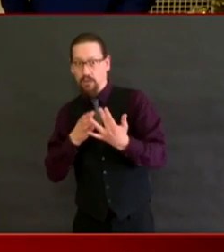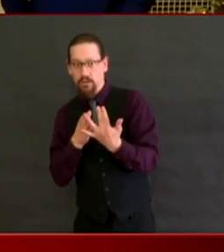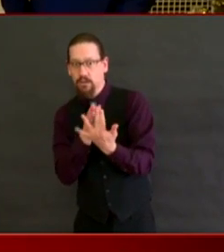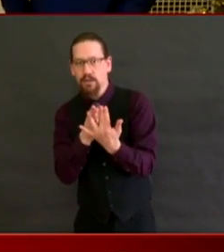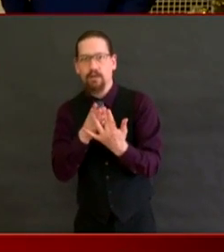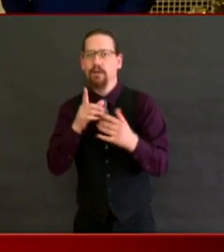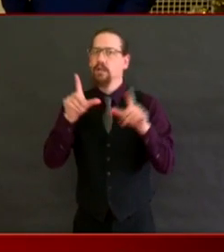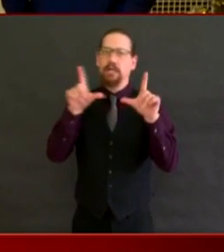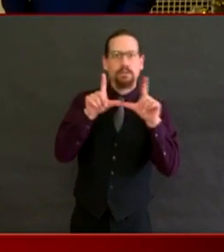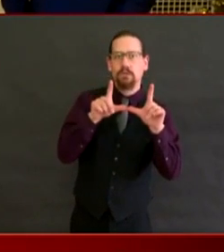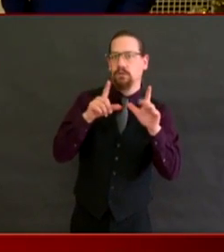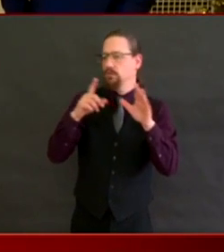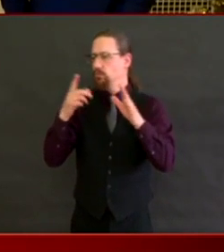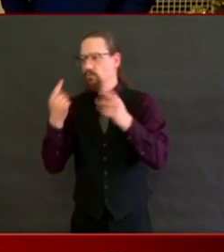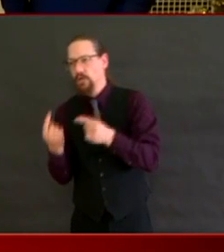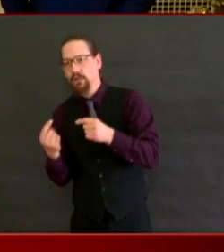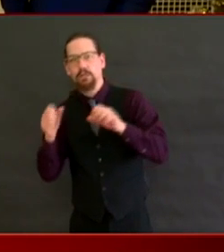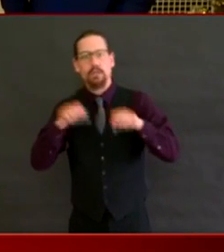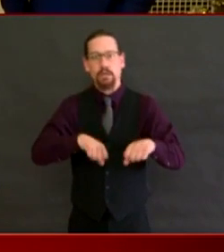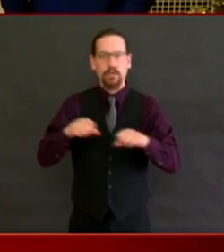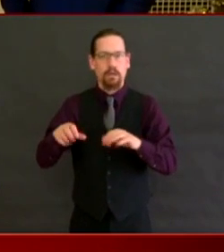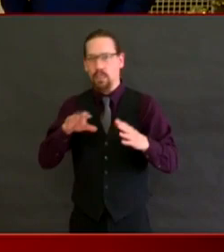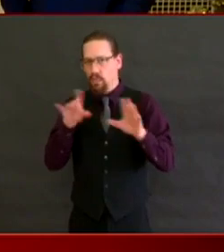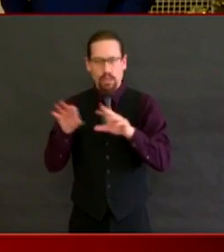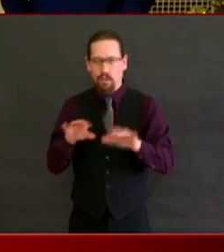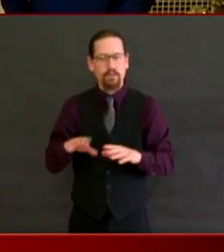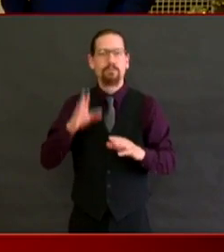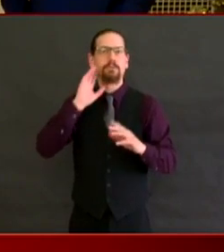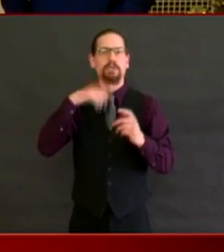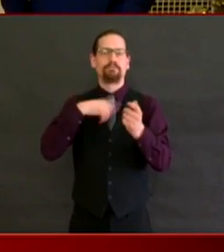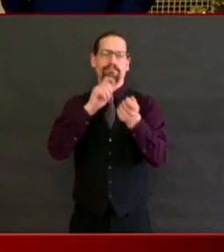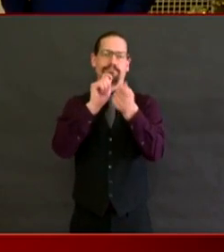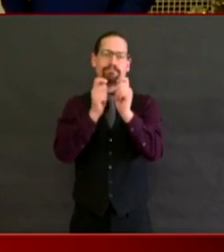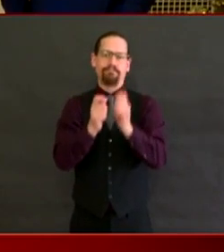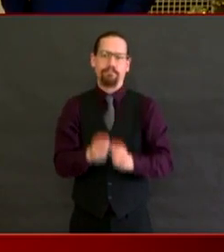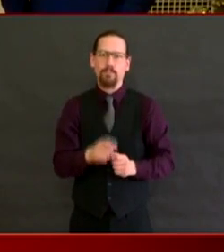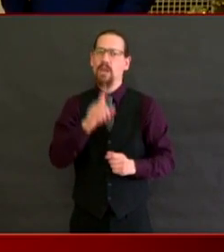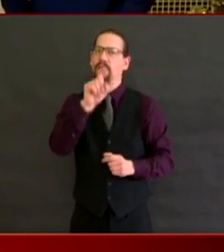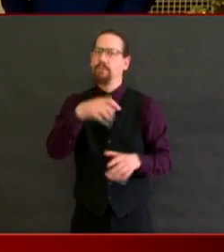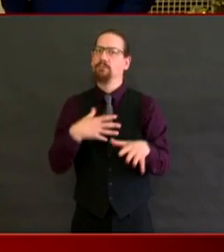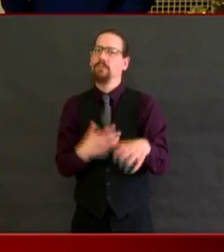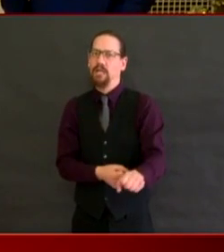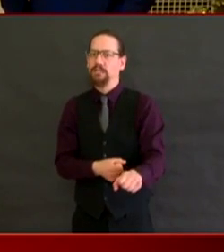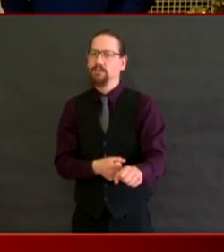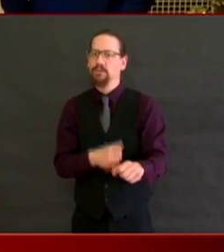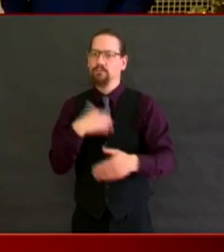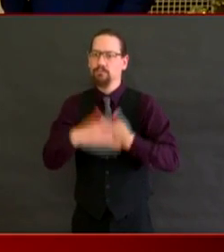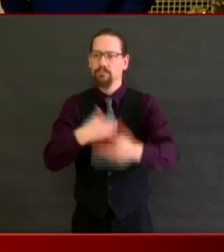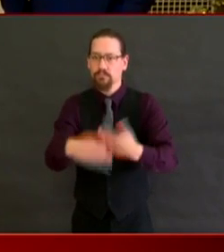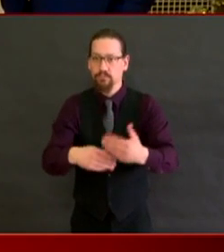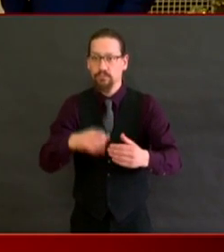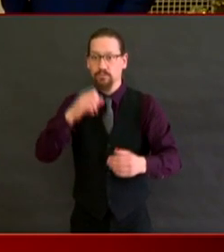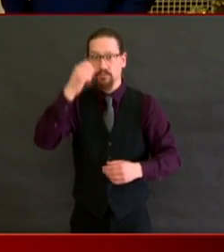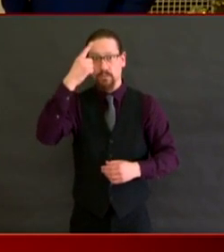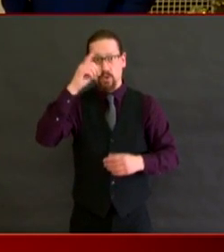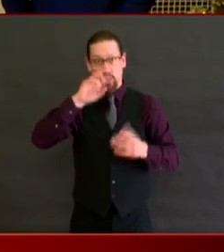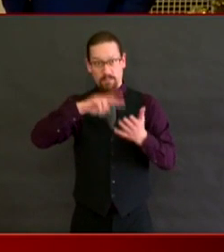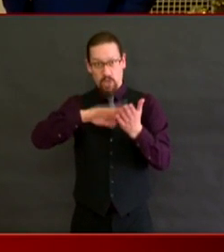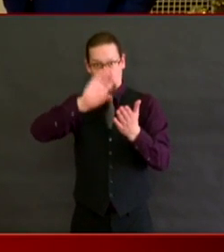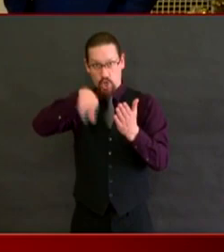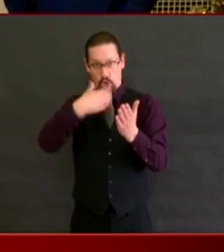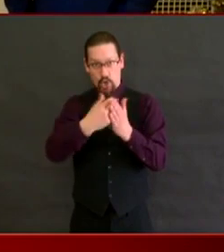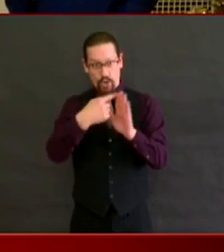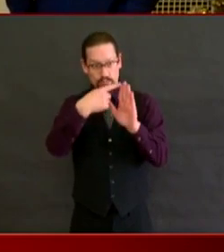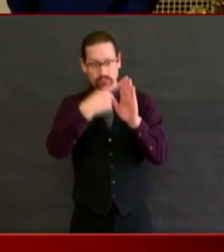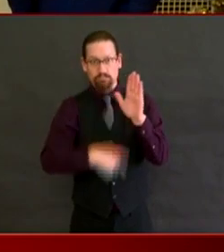moving fast, although obviously keeping in mind that we can't waive everything because we have to keep everybody safe.